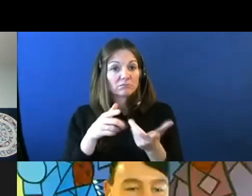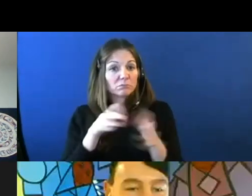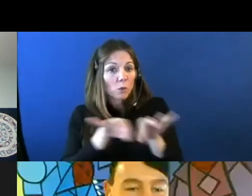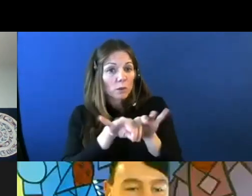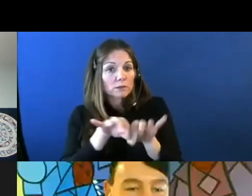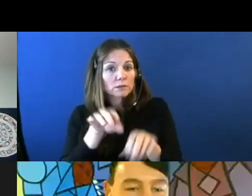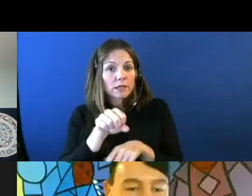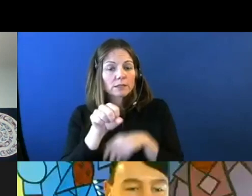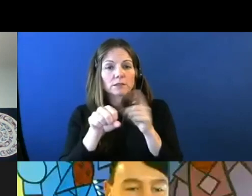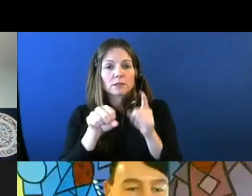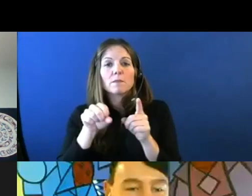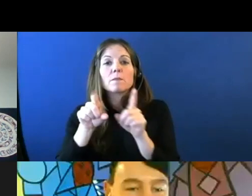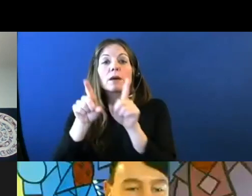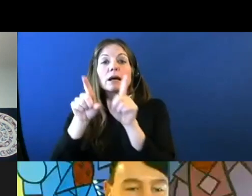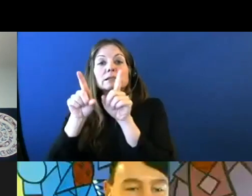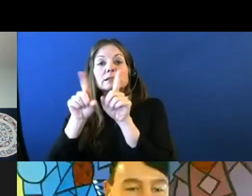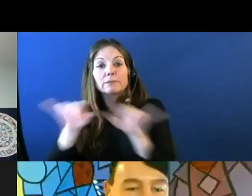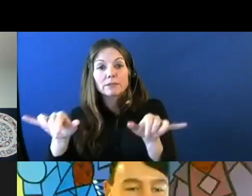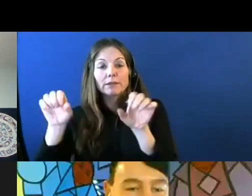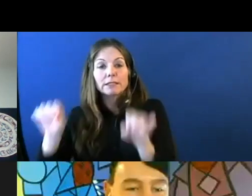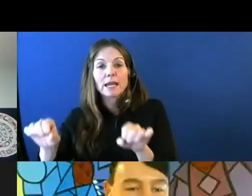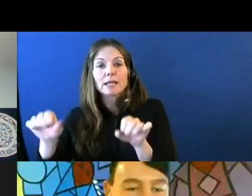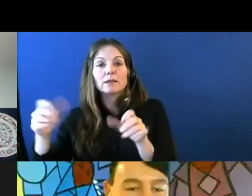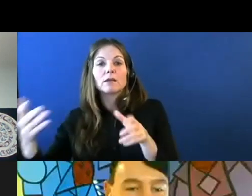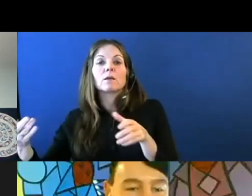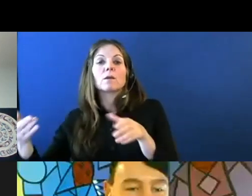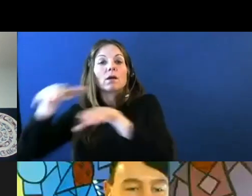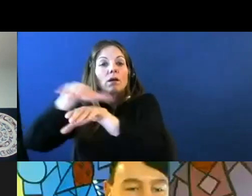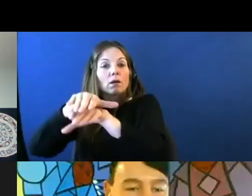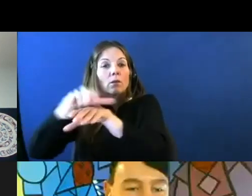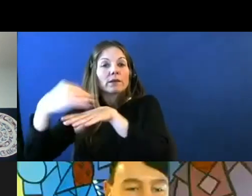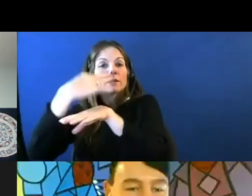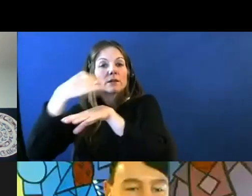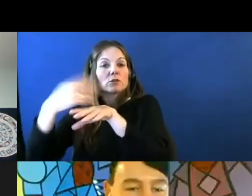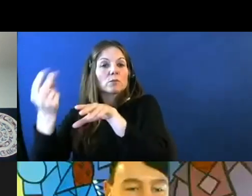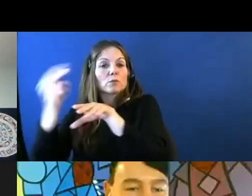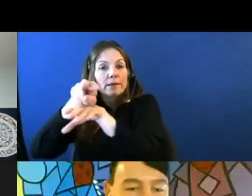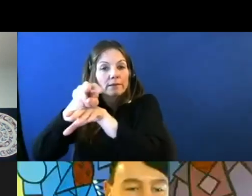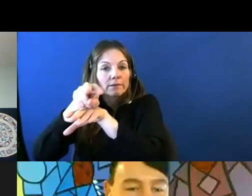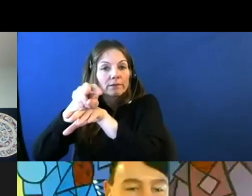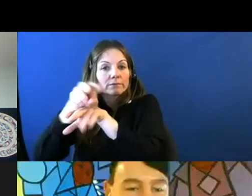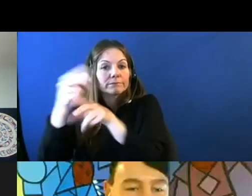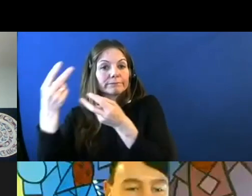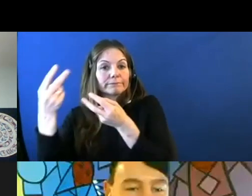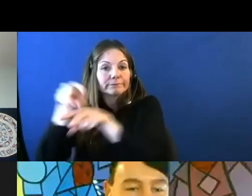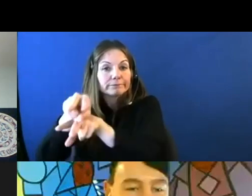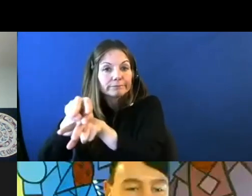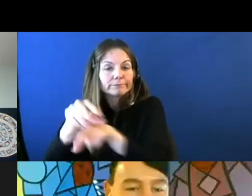be done with the Indigenous lens also present. Right.